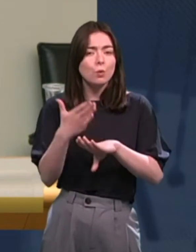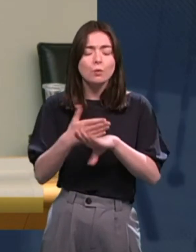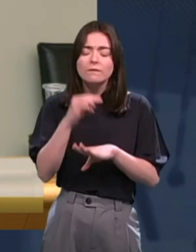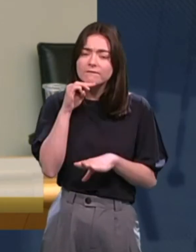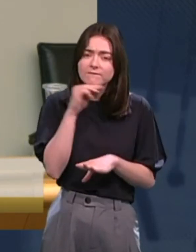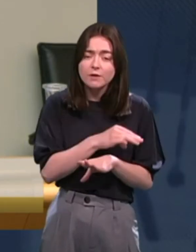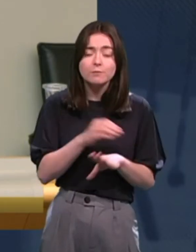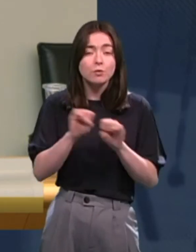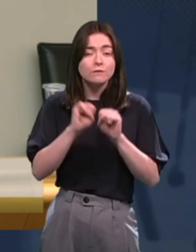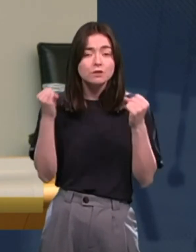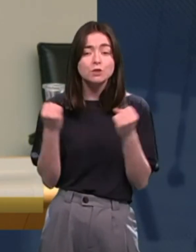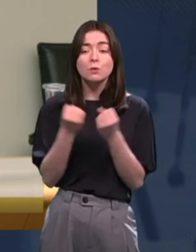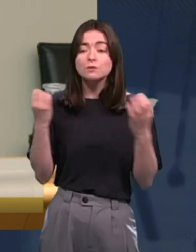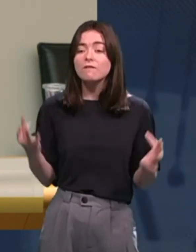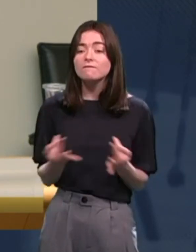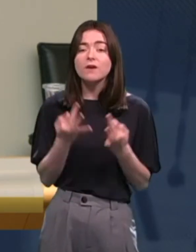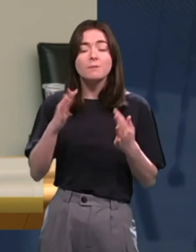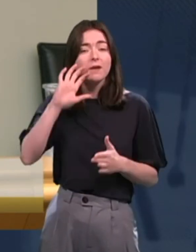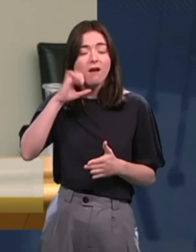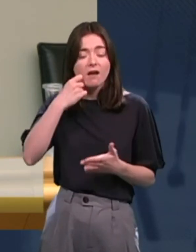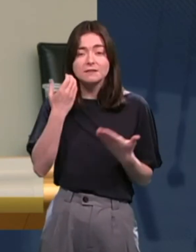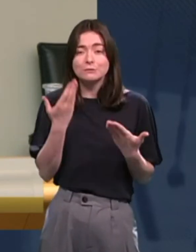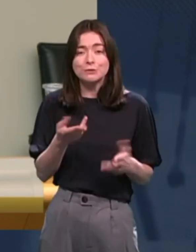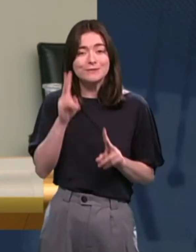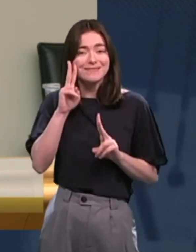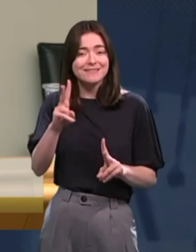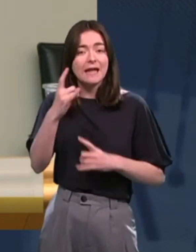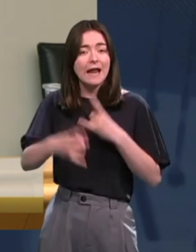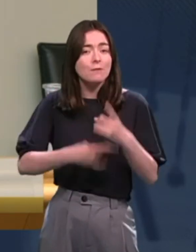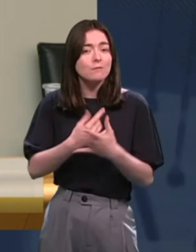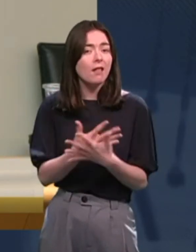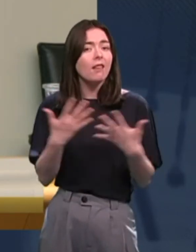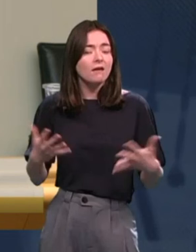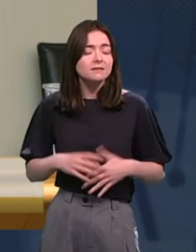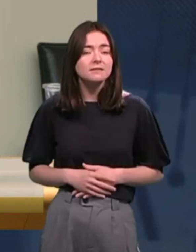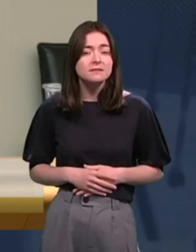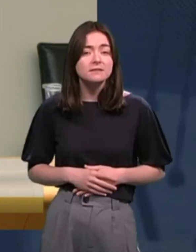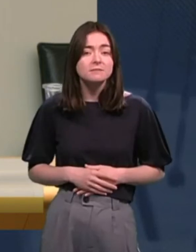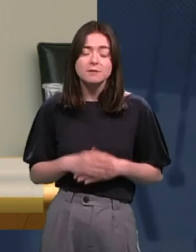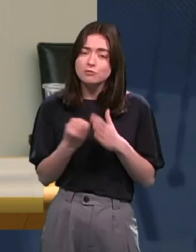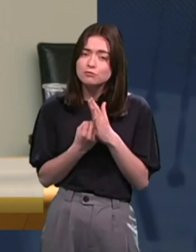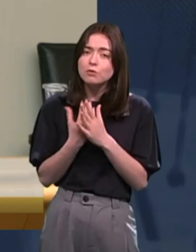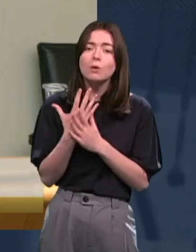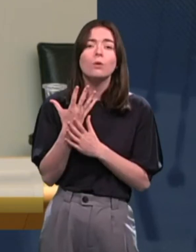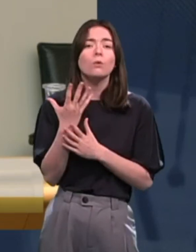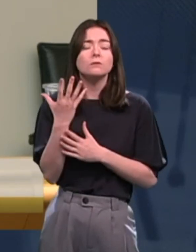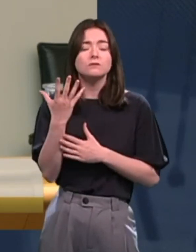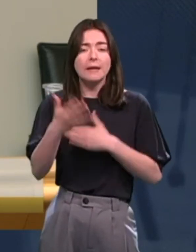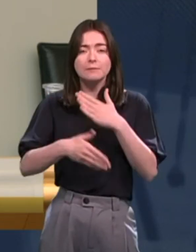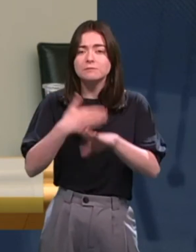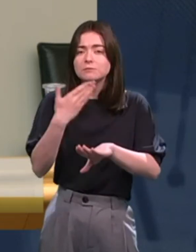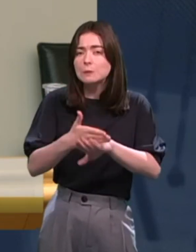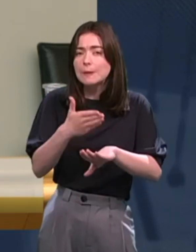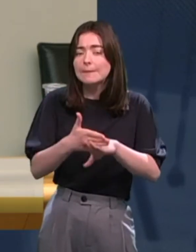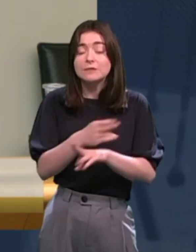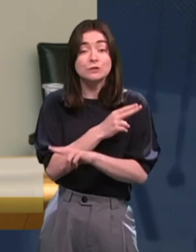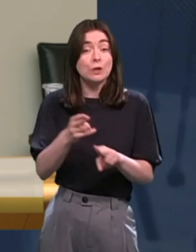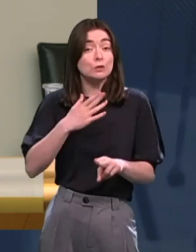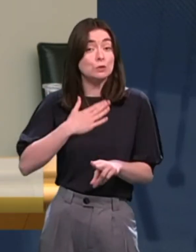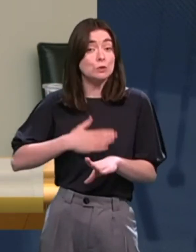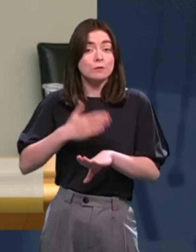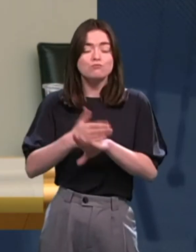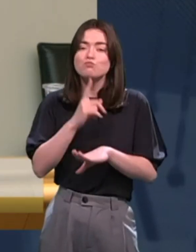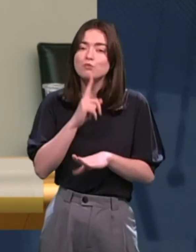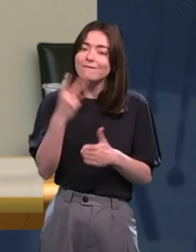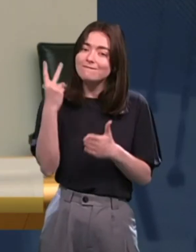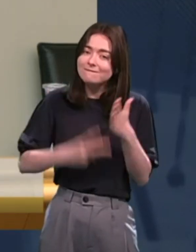social farming as well, because that's something that we see a lot. People grow and develop into various roles, not just employment, but often